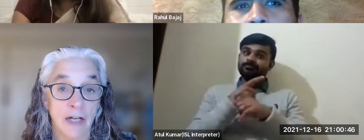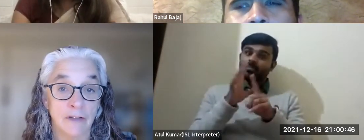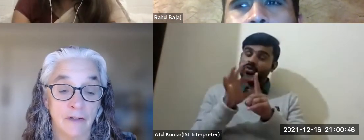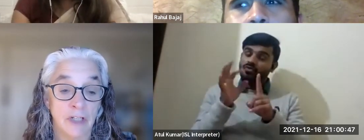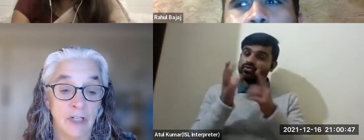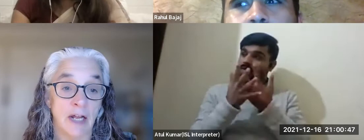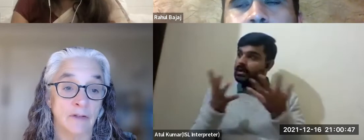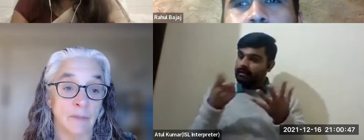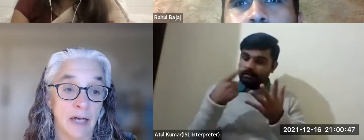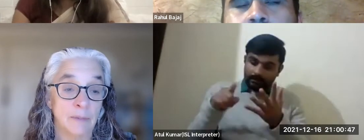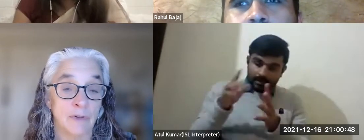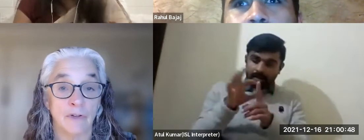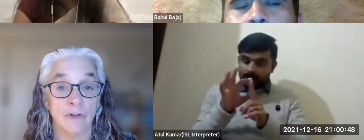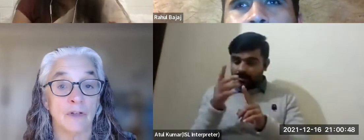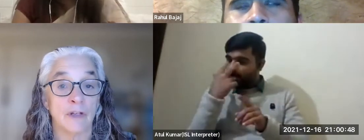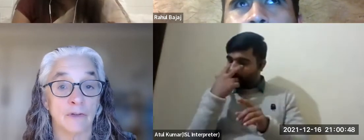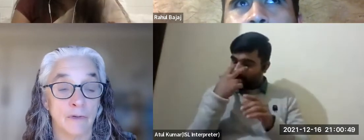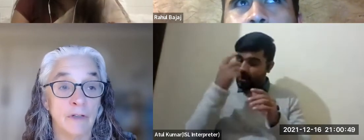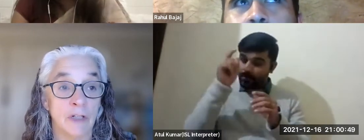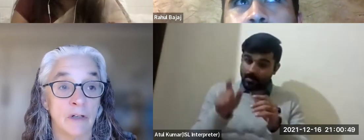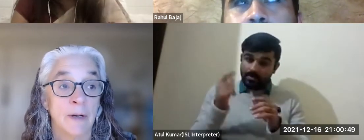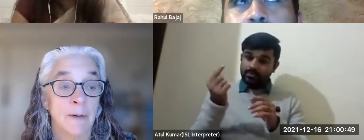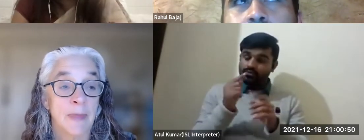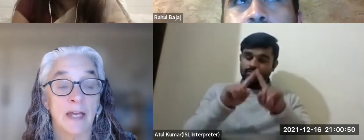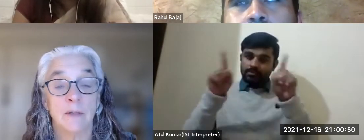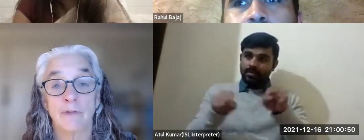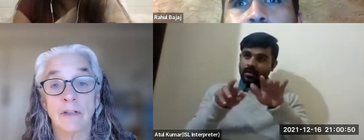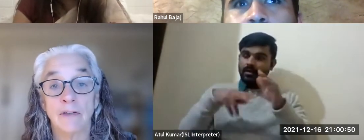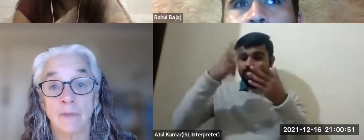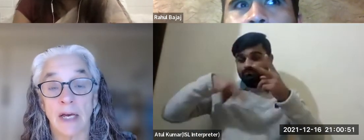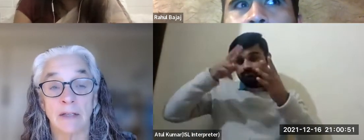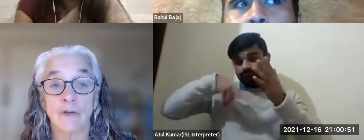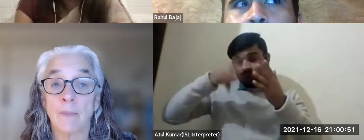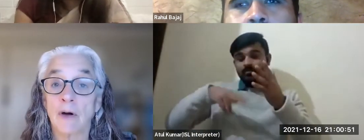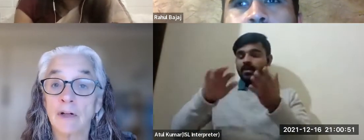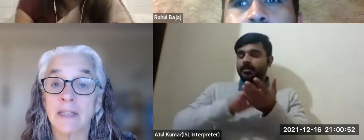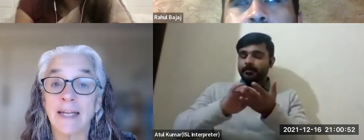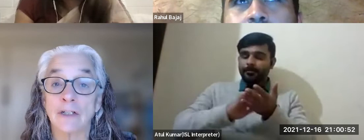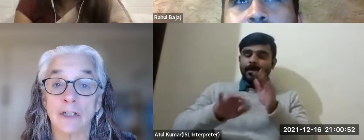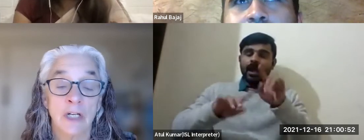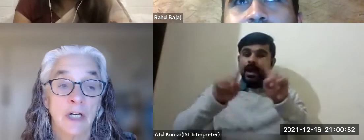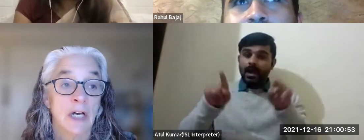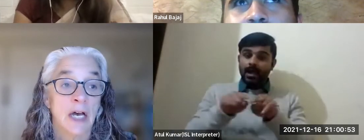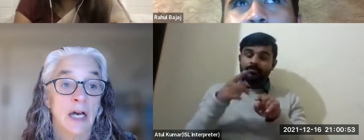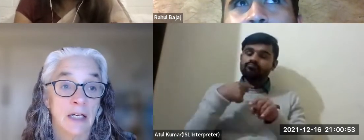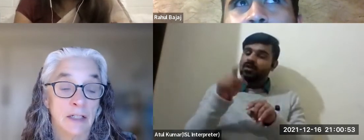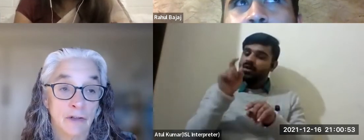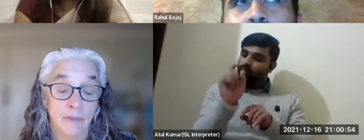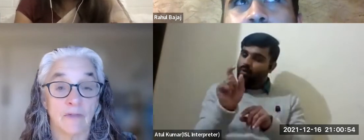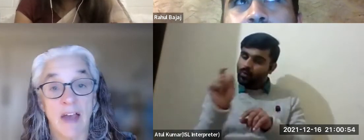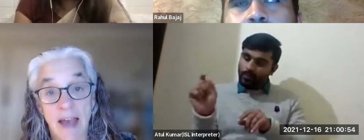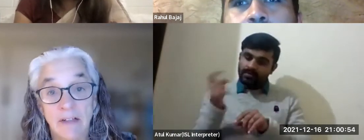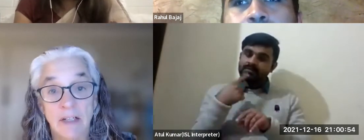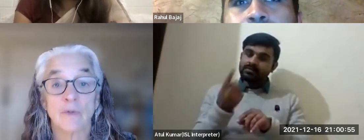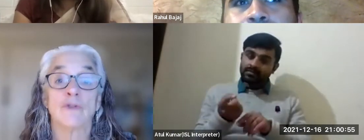or not. And she did it as a blind person using a screen reader and a braille display. So part of the letter in